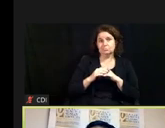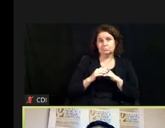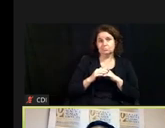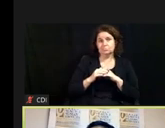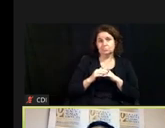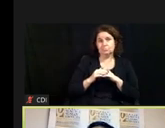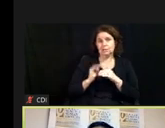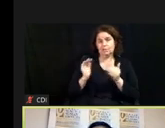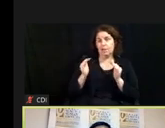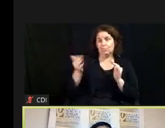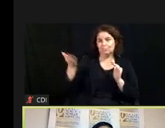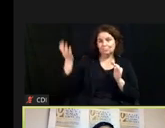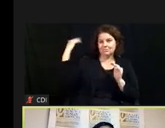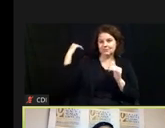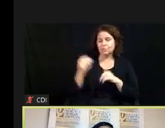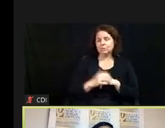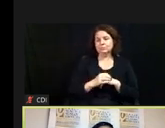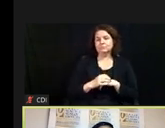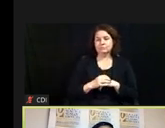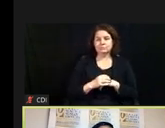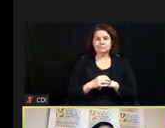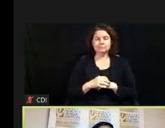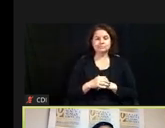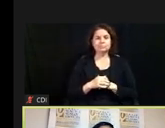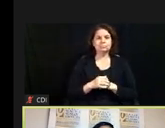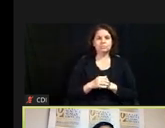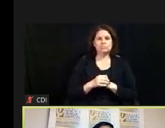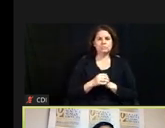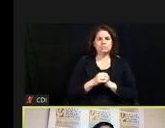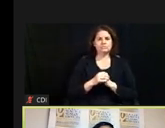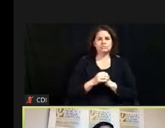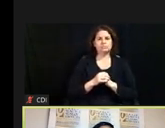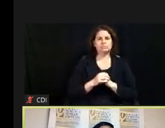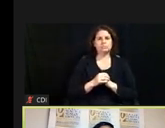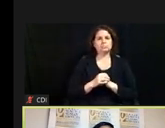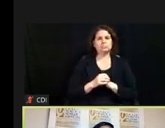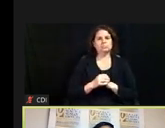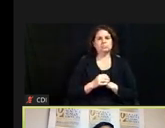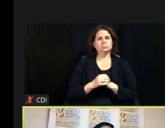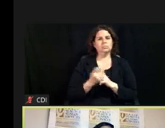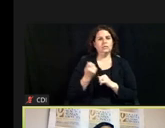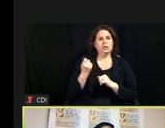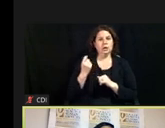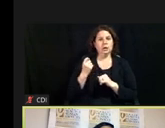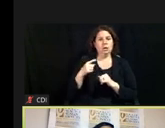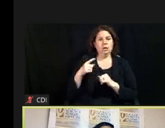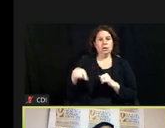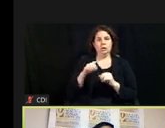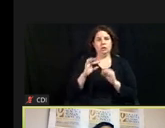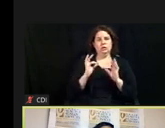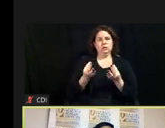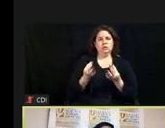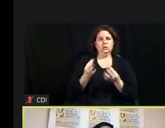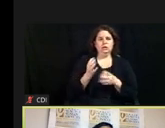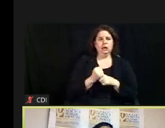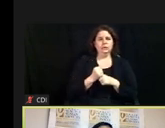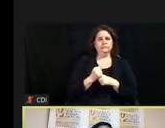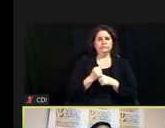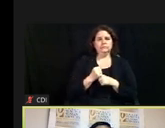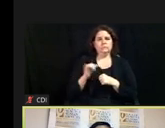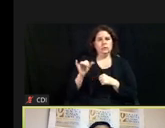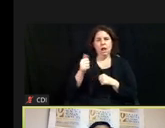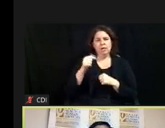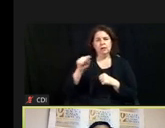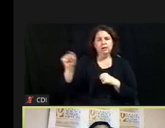applications. These households have received even additional benefits. The state